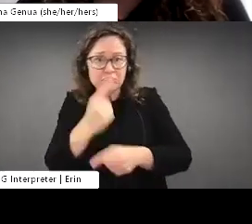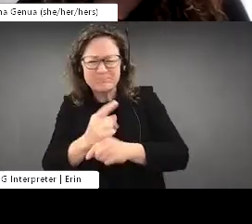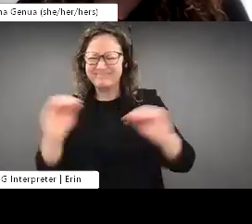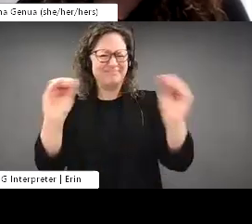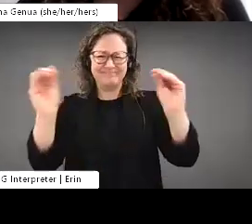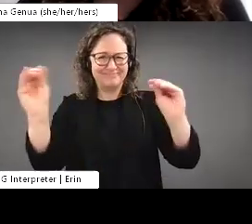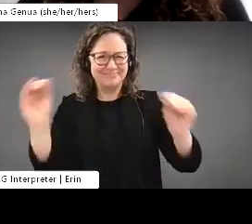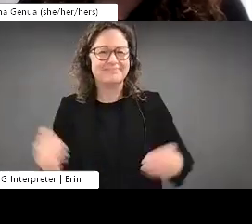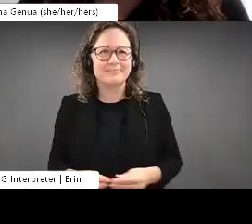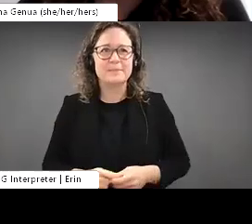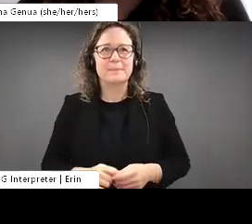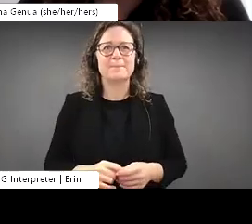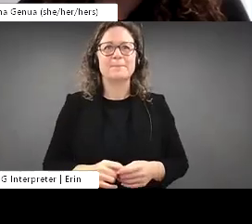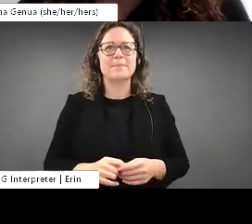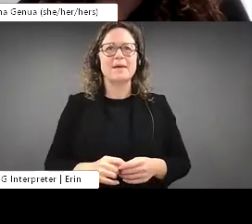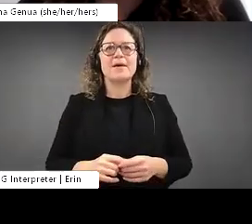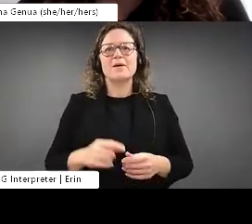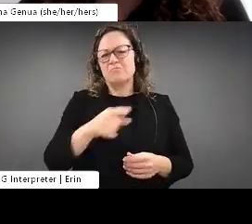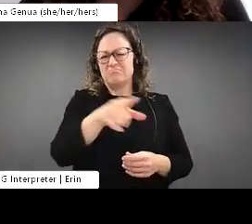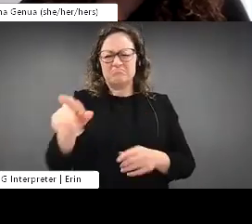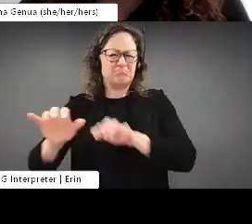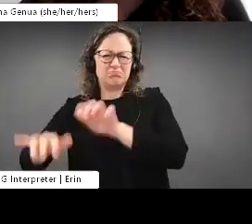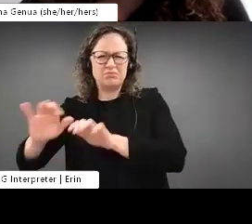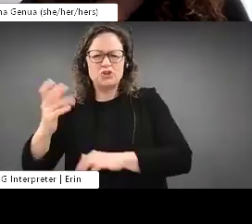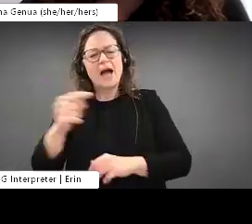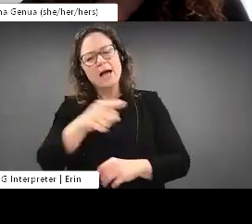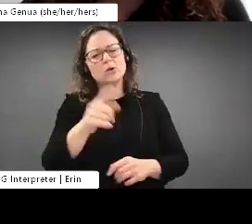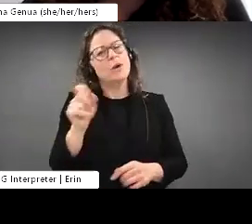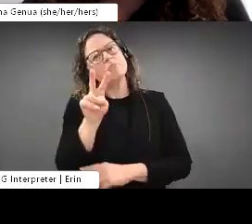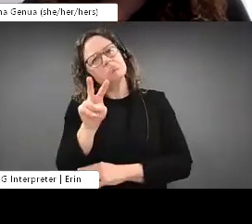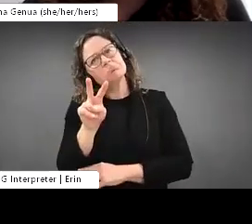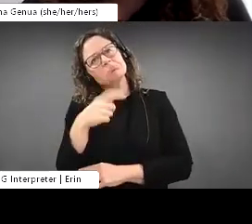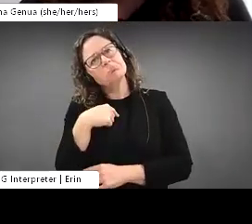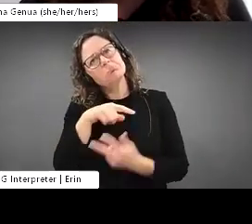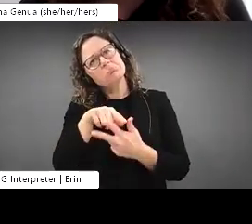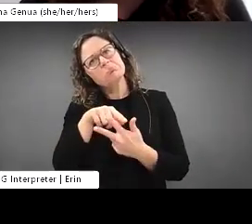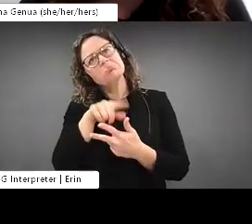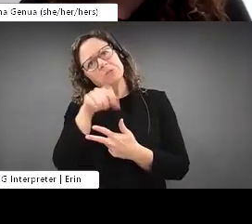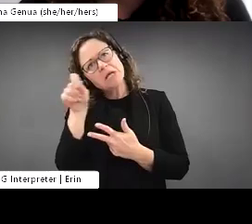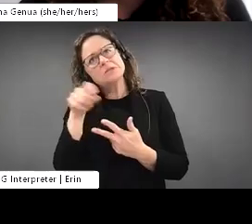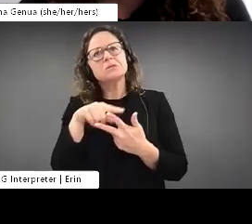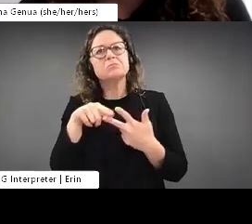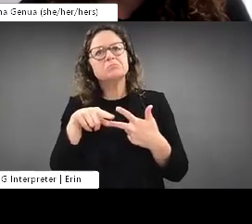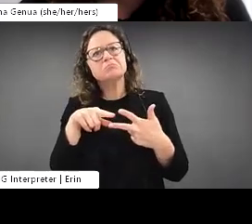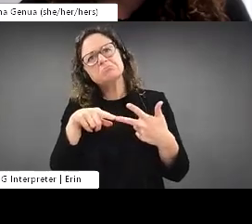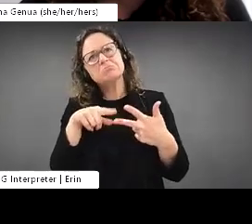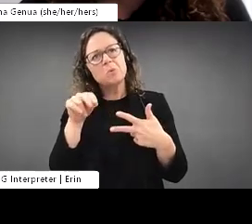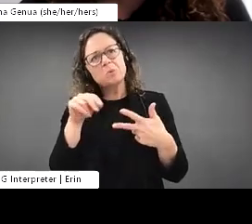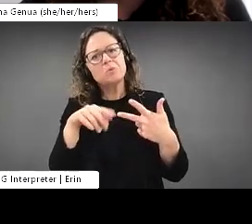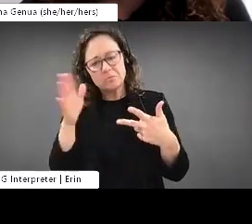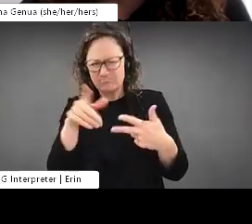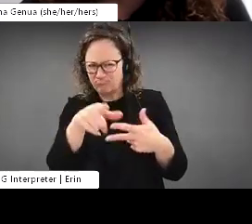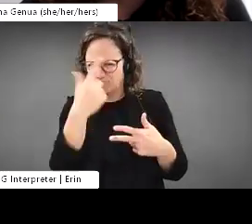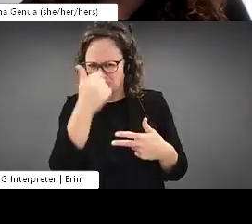so you can answer these. You don't have to answer these in the chat as these can be personal. So I keep money